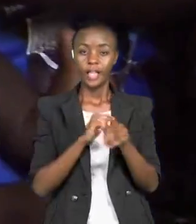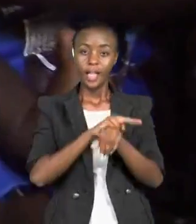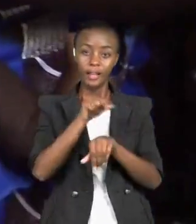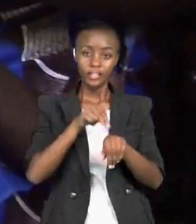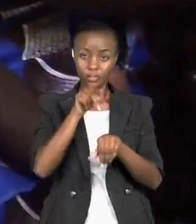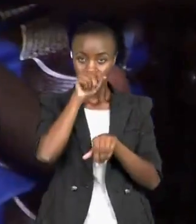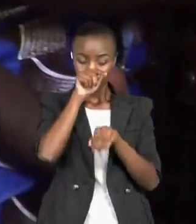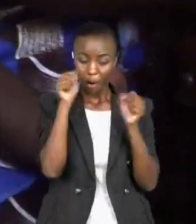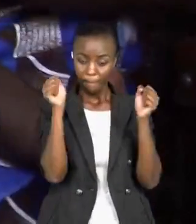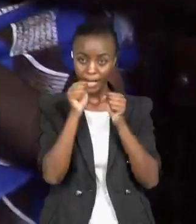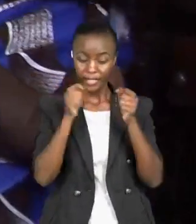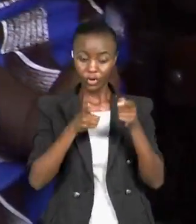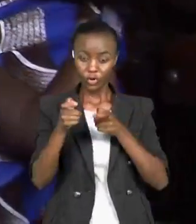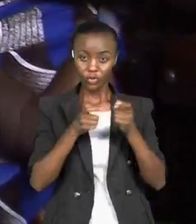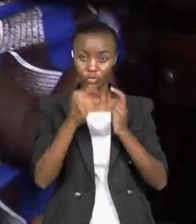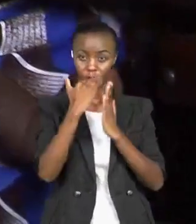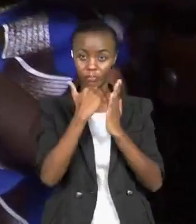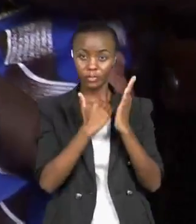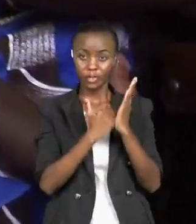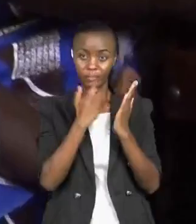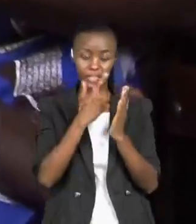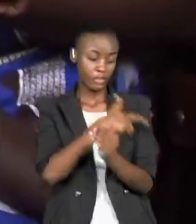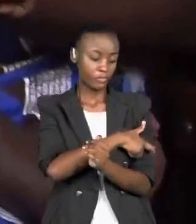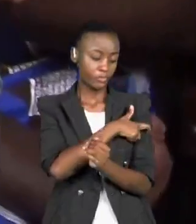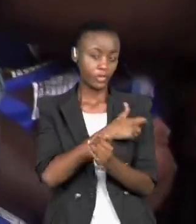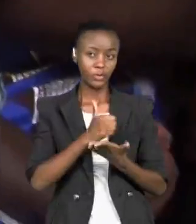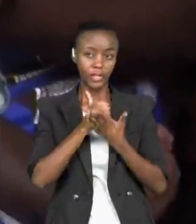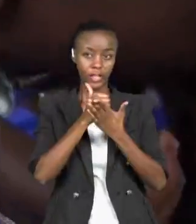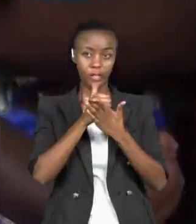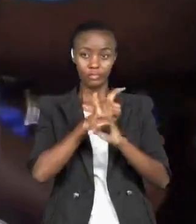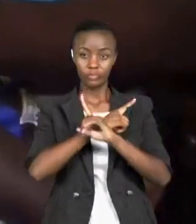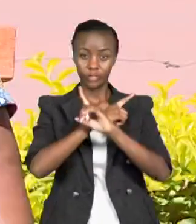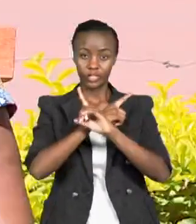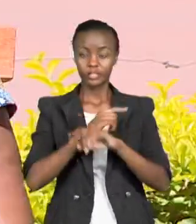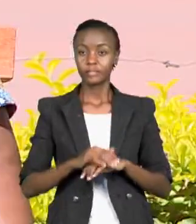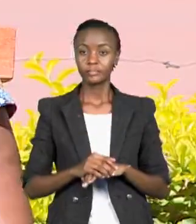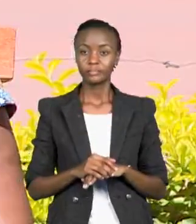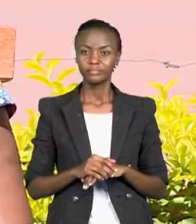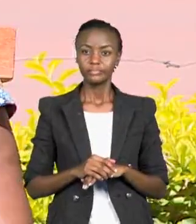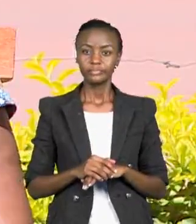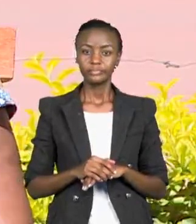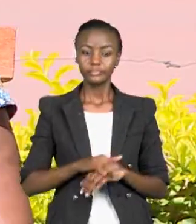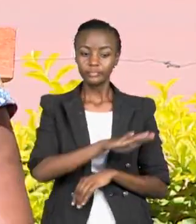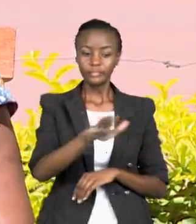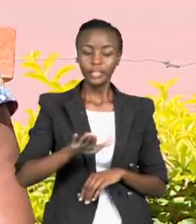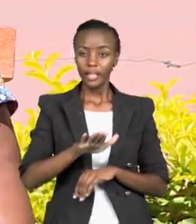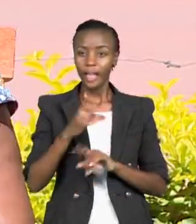Control Program, the drop is attributed to the prevention measures set up. Areas around the lake